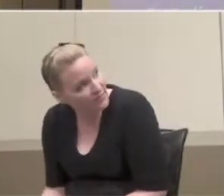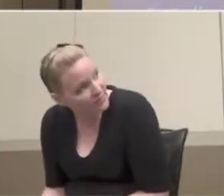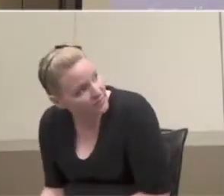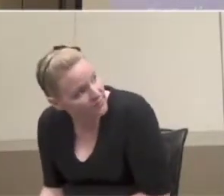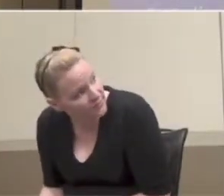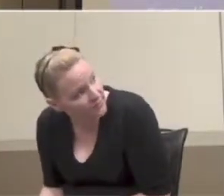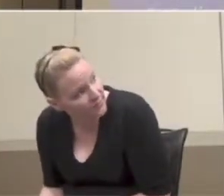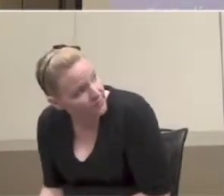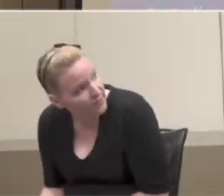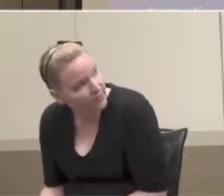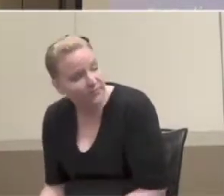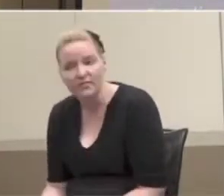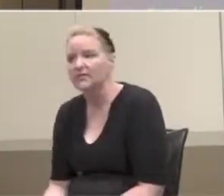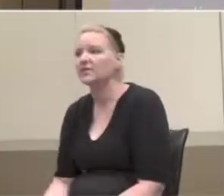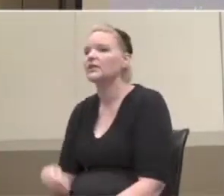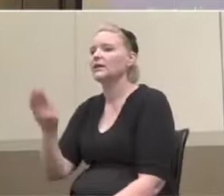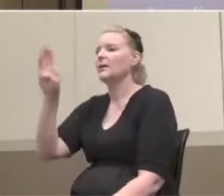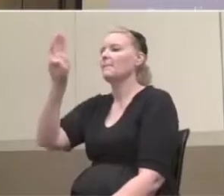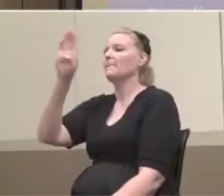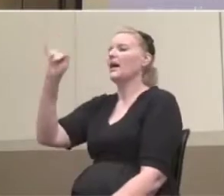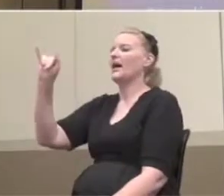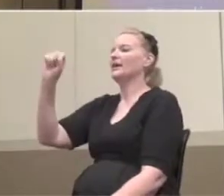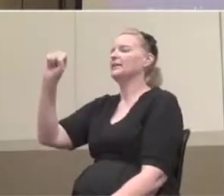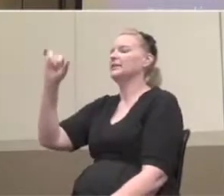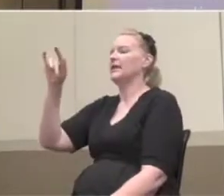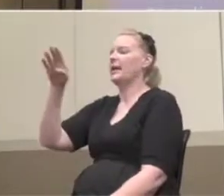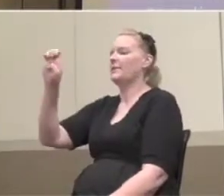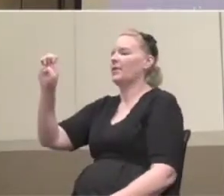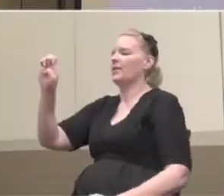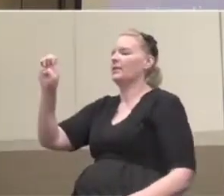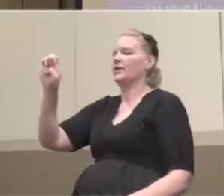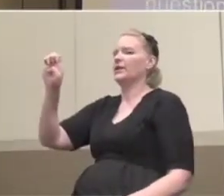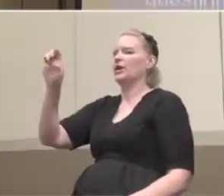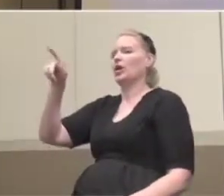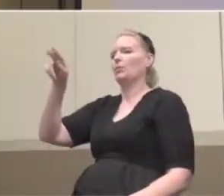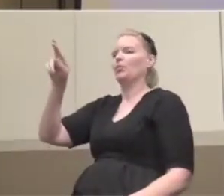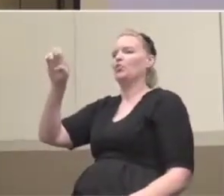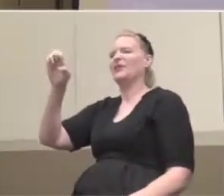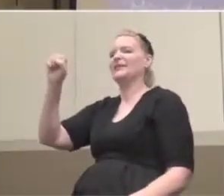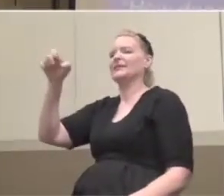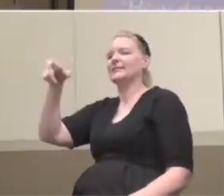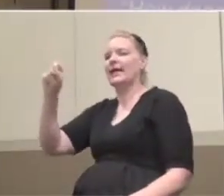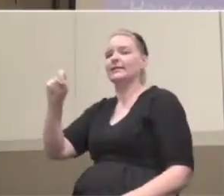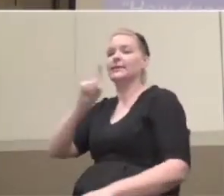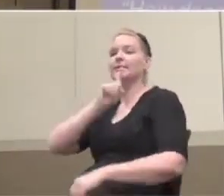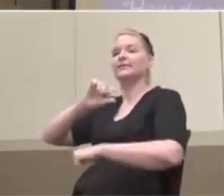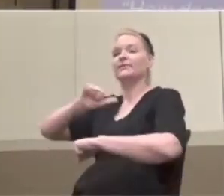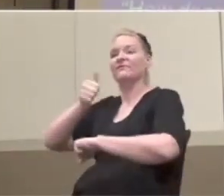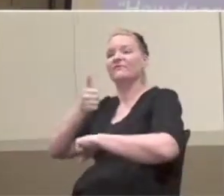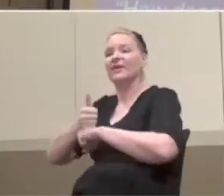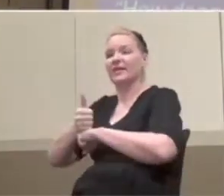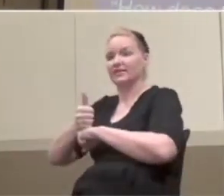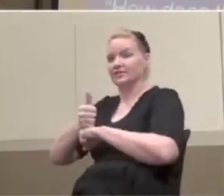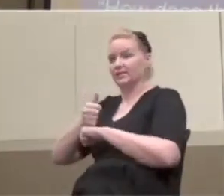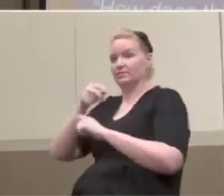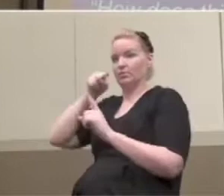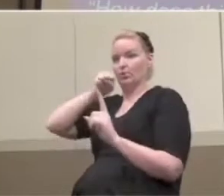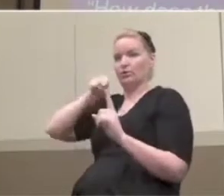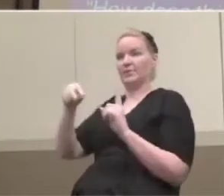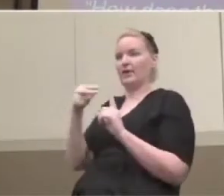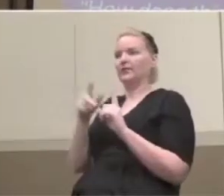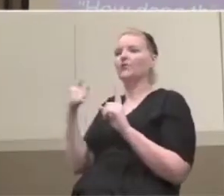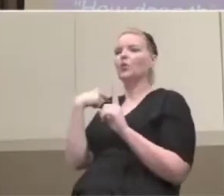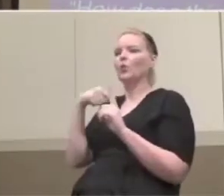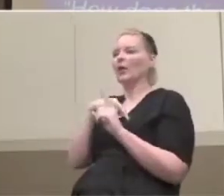Okay, so this is a bistable precept. It's a fixed point of view that we can then